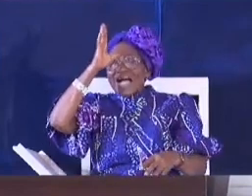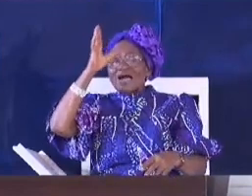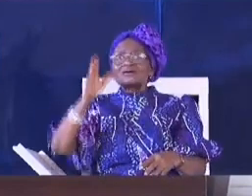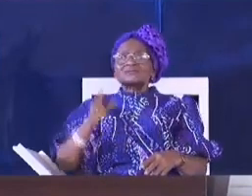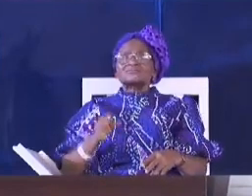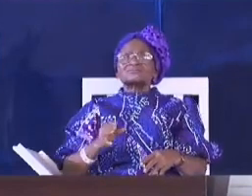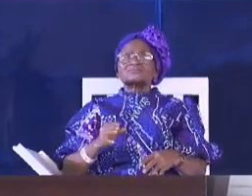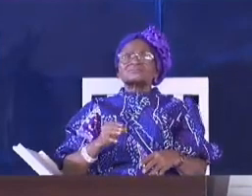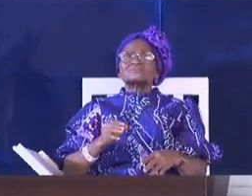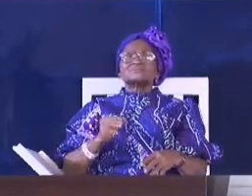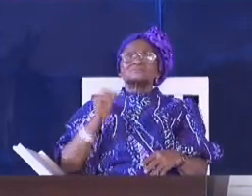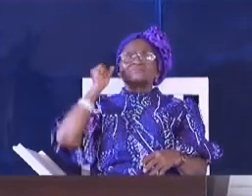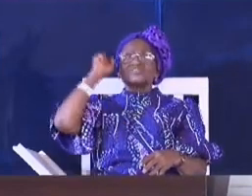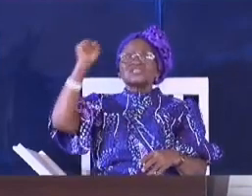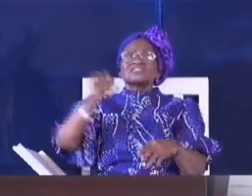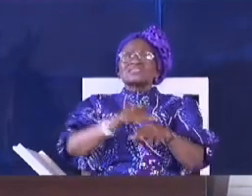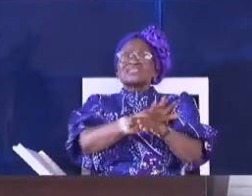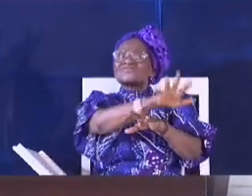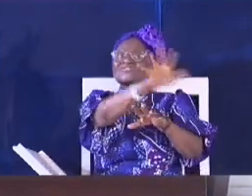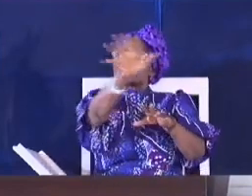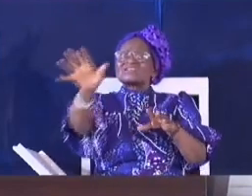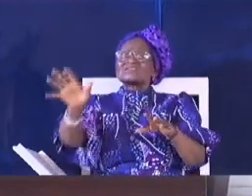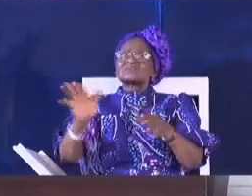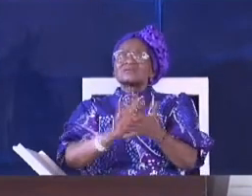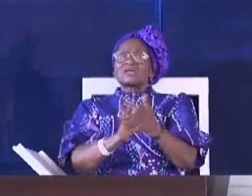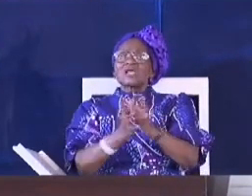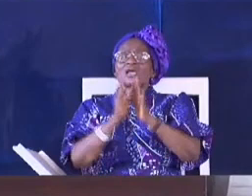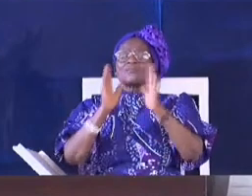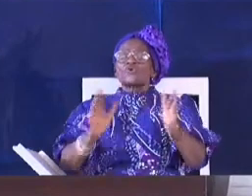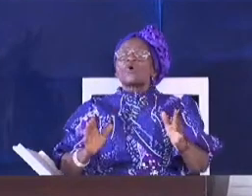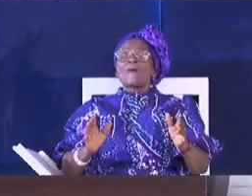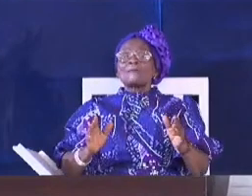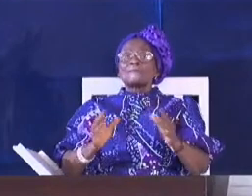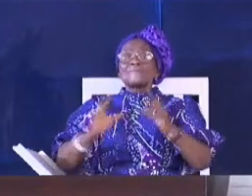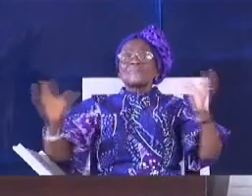His influence became bigger than that of his father.